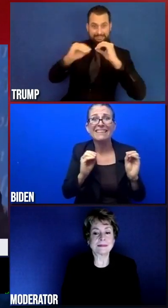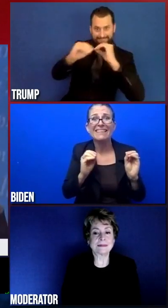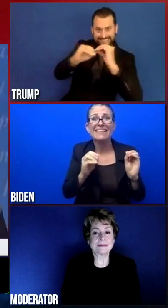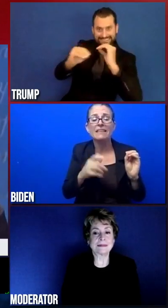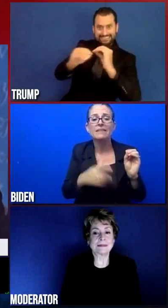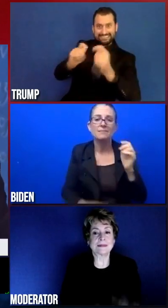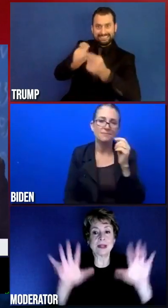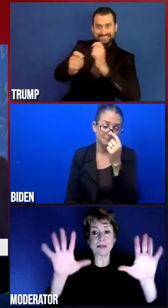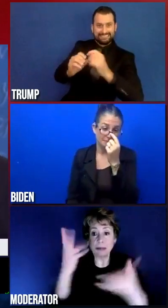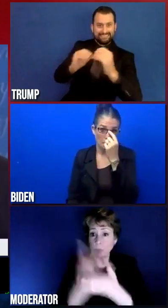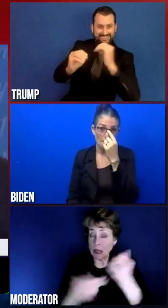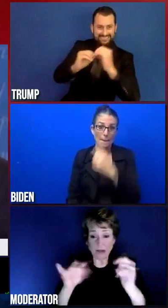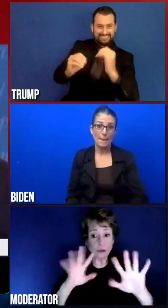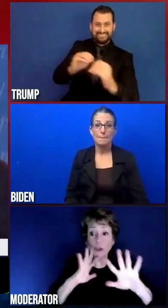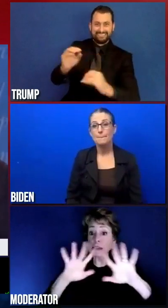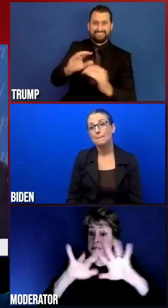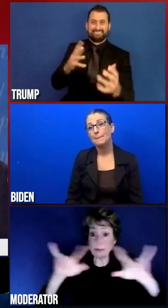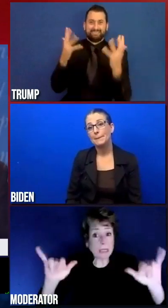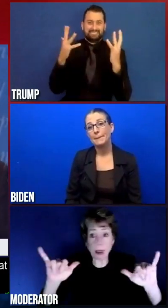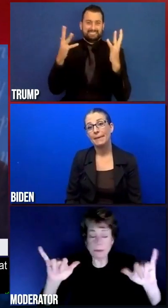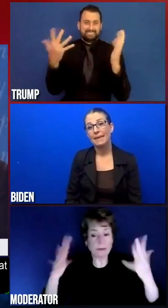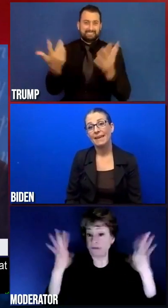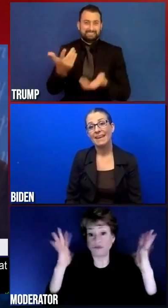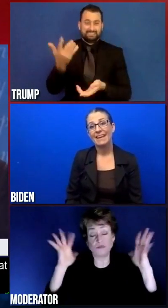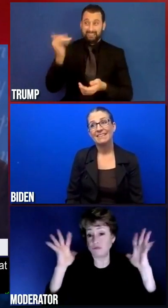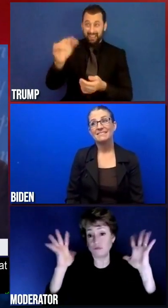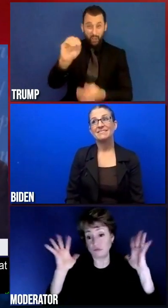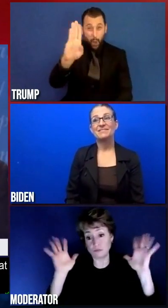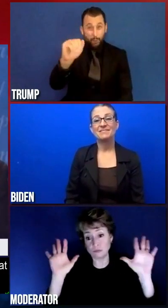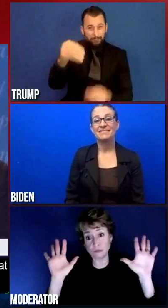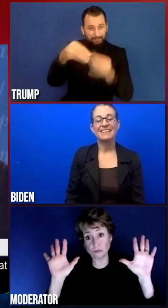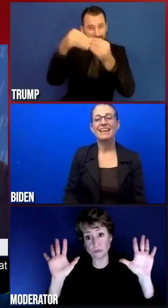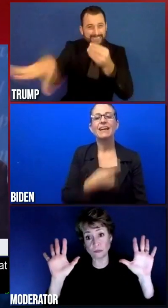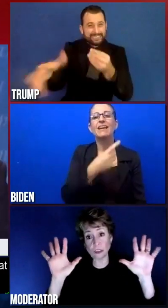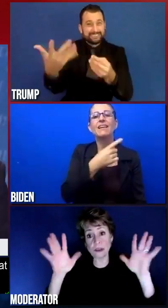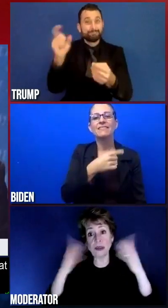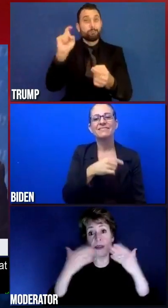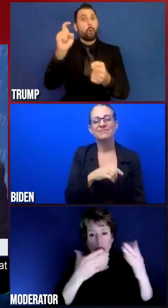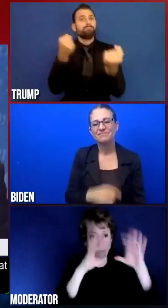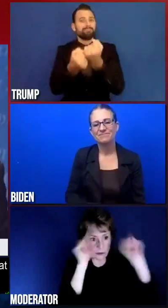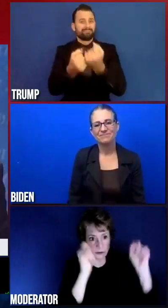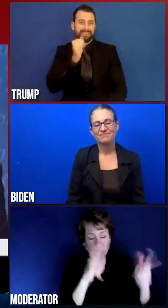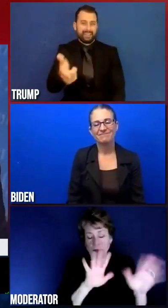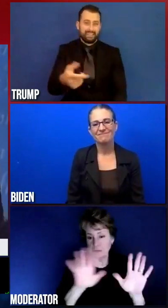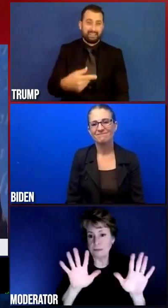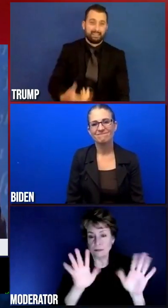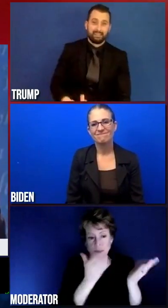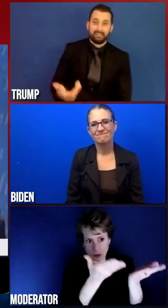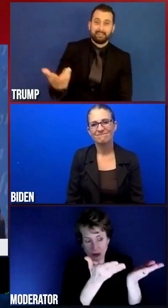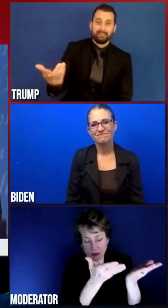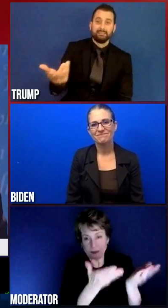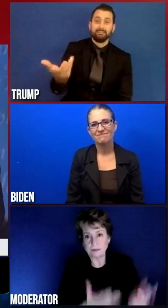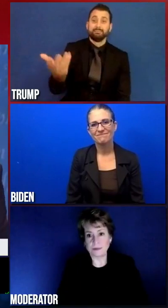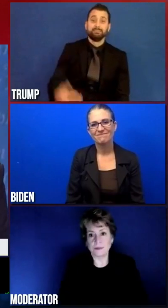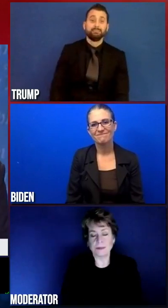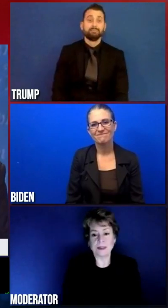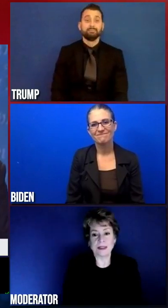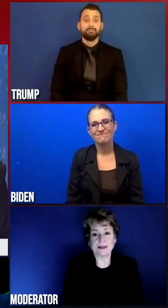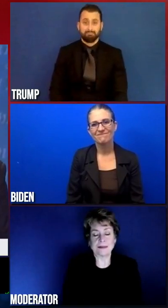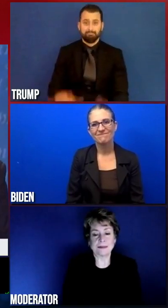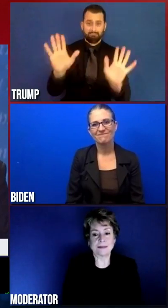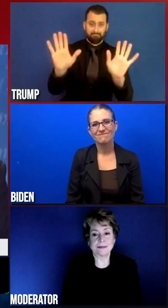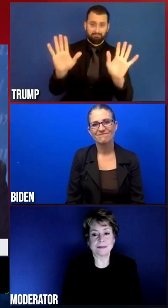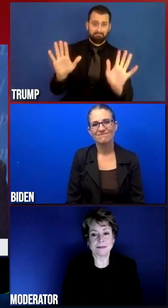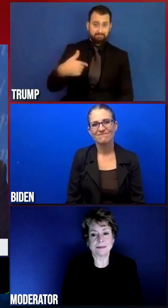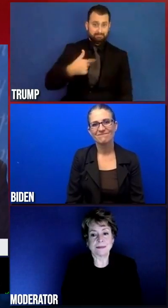it's too expensive. Let the President. Go ahead, sir. Obamacare is no good. We made it better. And I had a choice to make very early on. We took away the